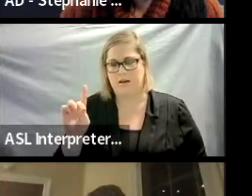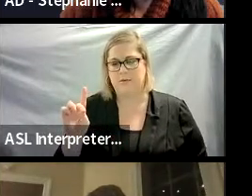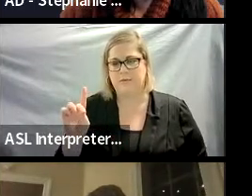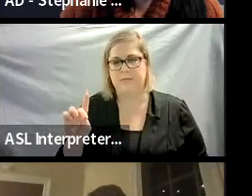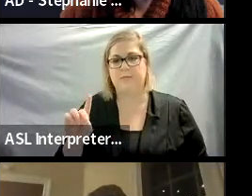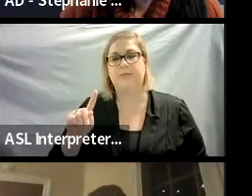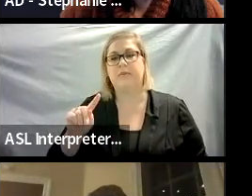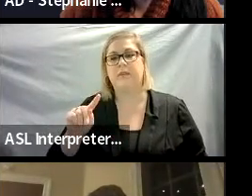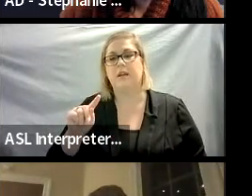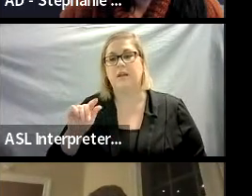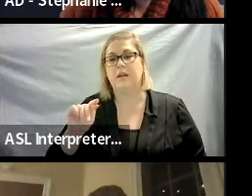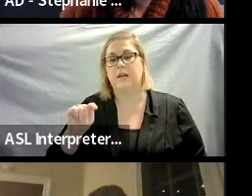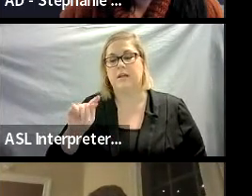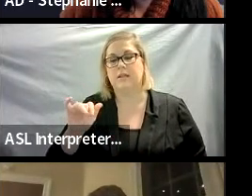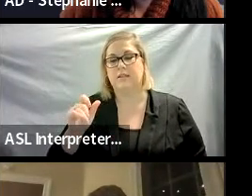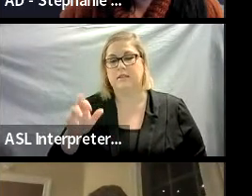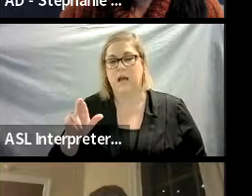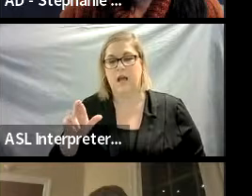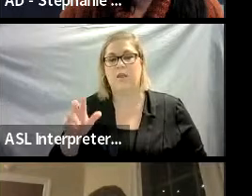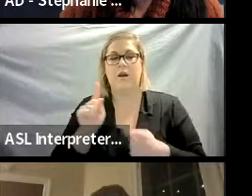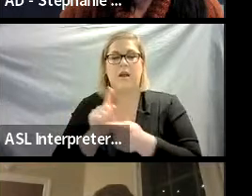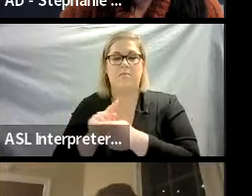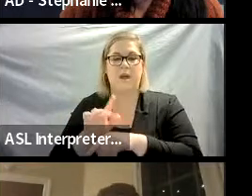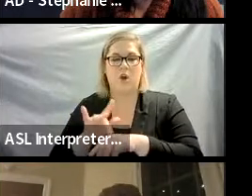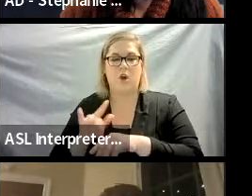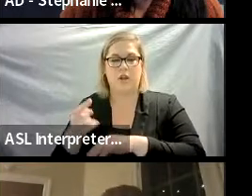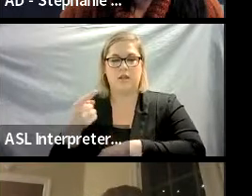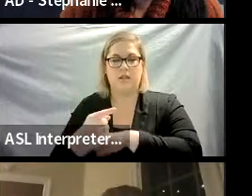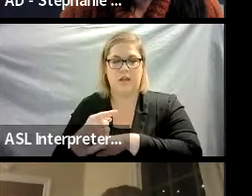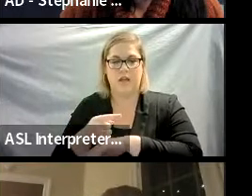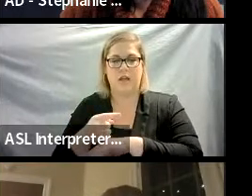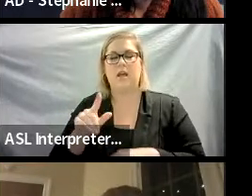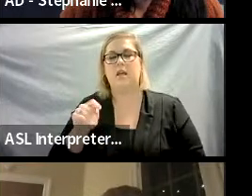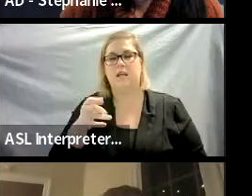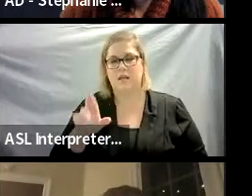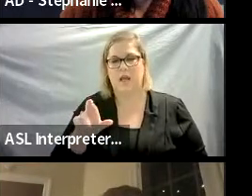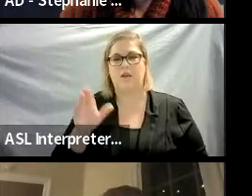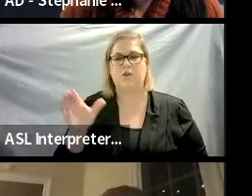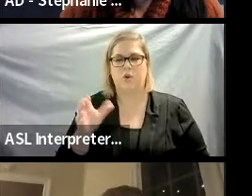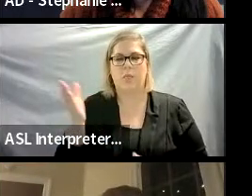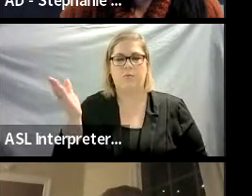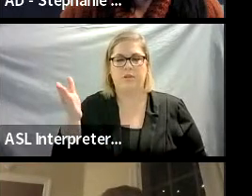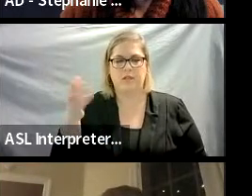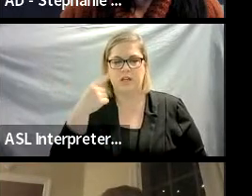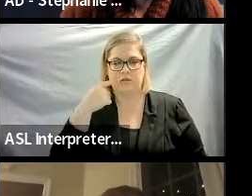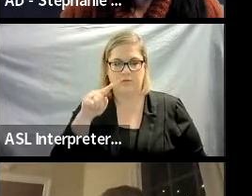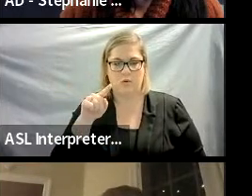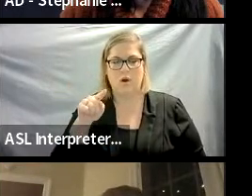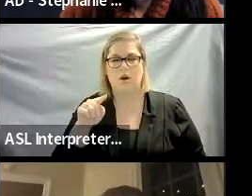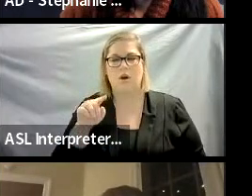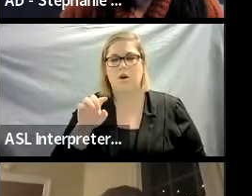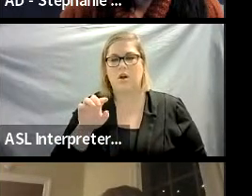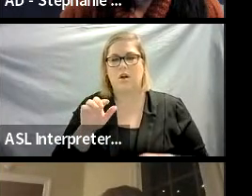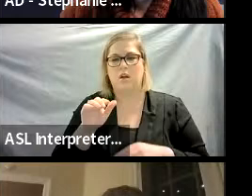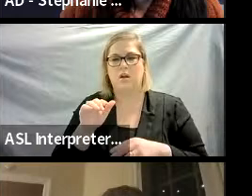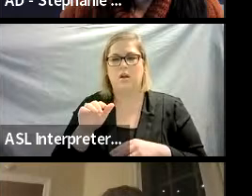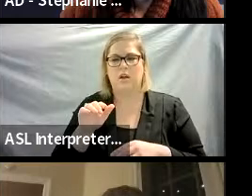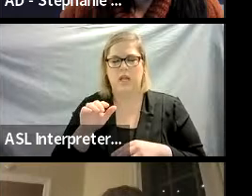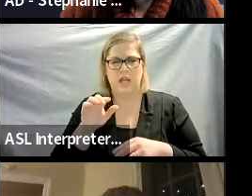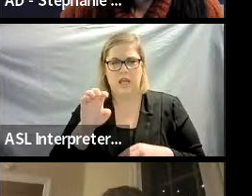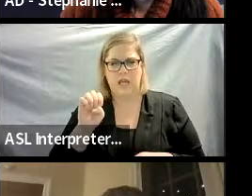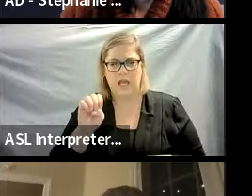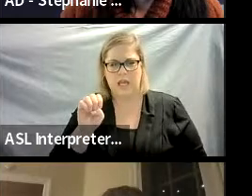Tyler and I met earlier today. He's going to do the presentation for EV mechanic. Thank